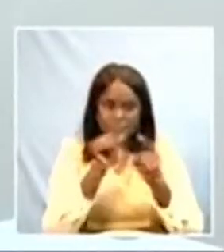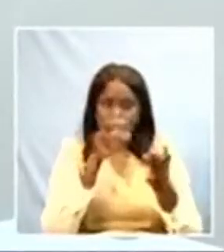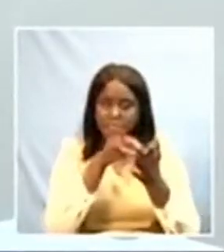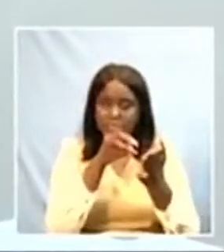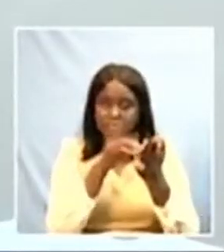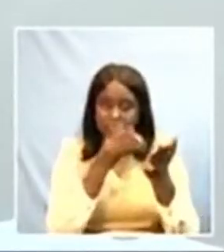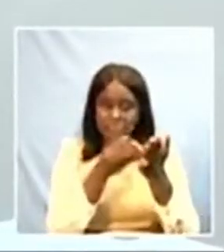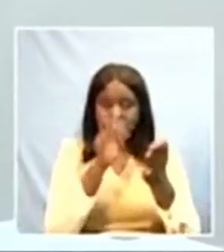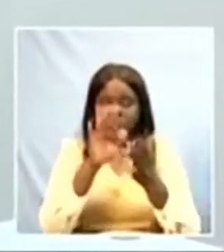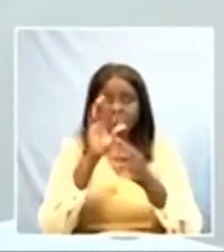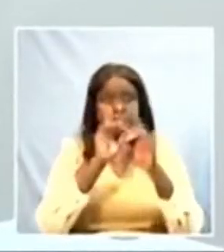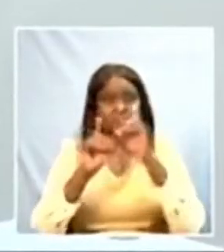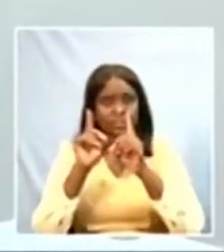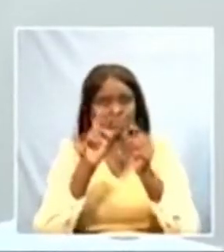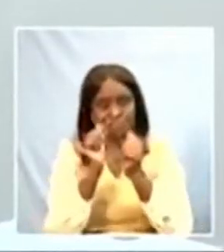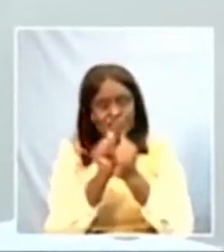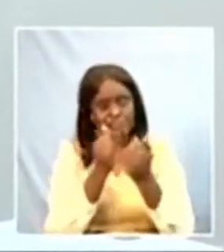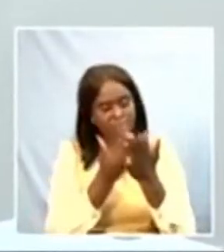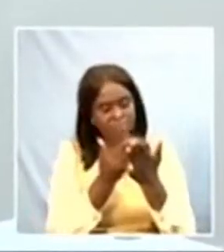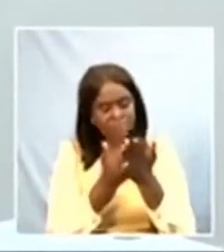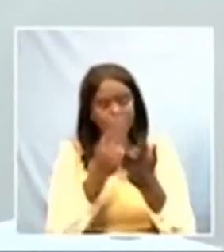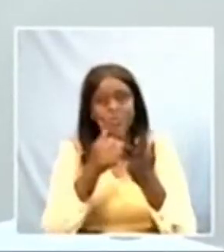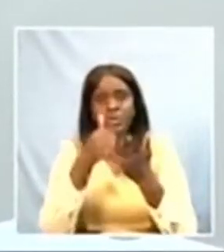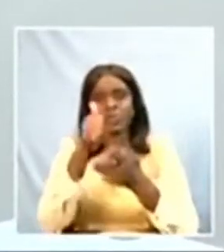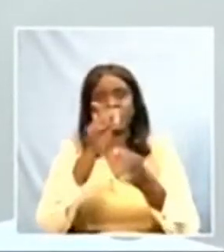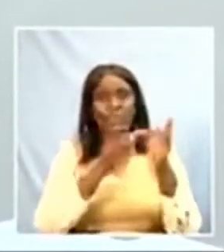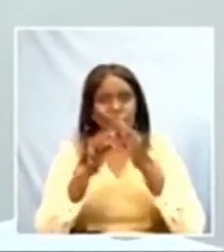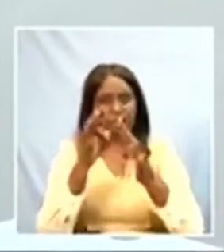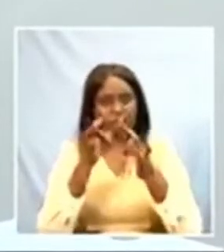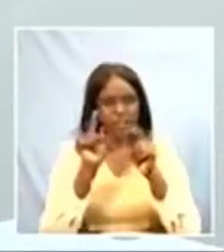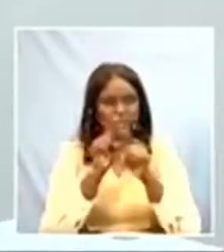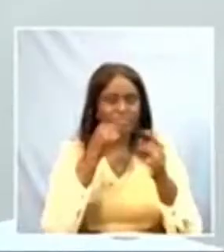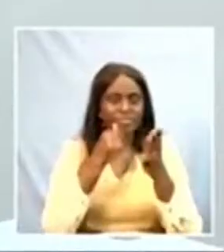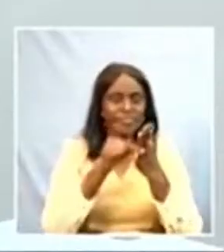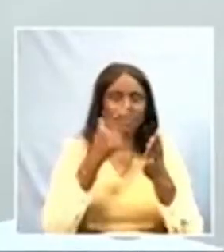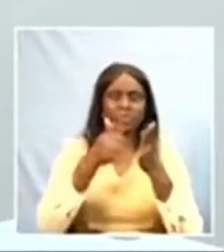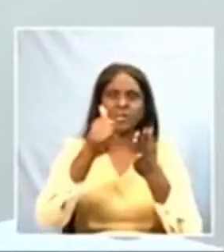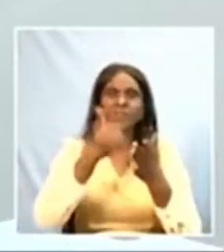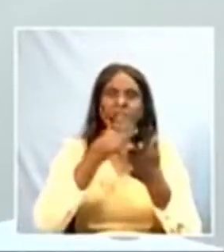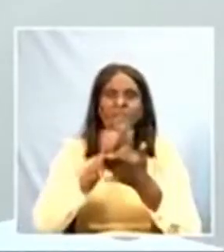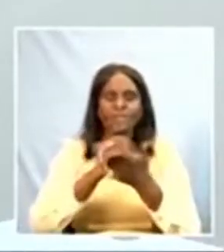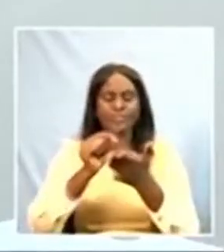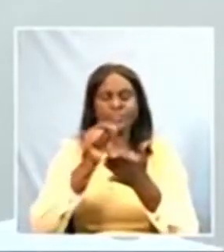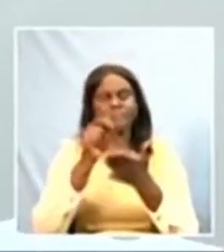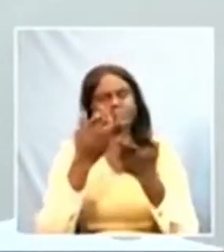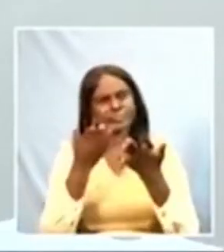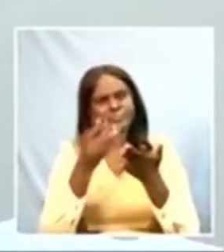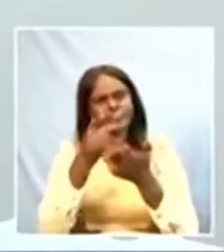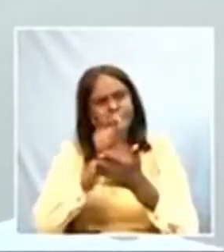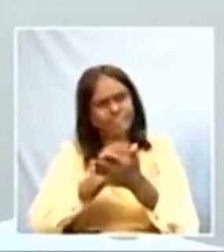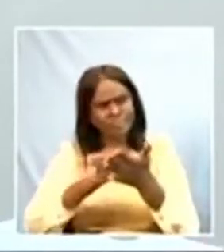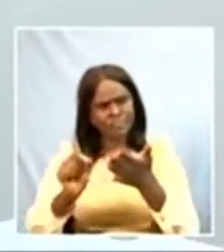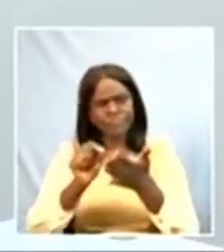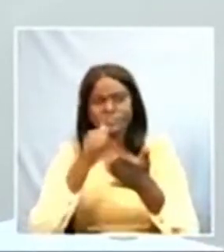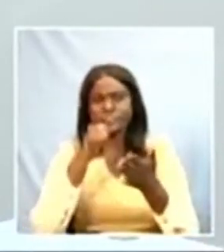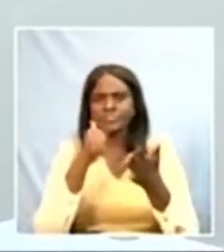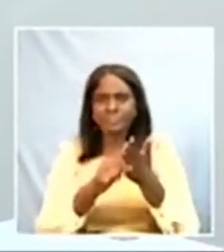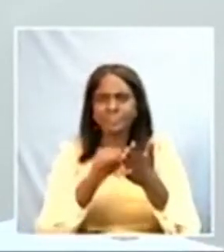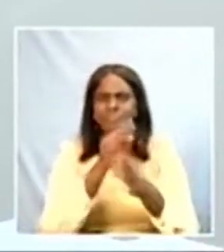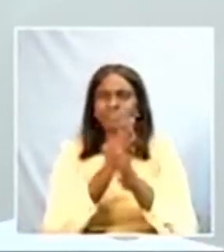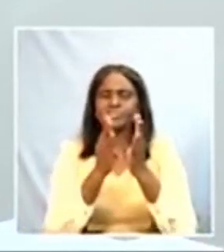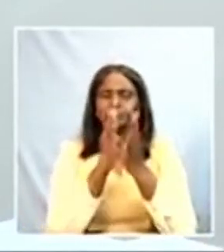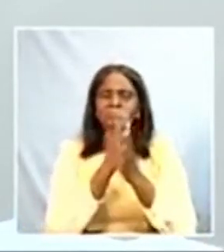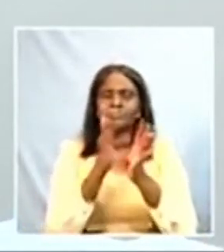case of your engagement with this, what you're explaining, and the letter that you have written, did you wrote the